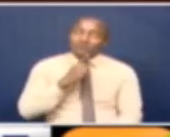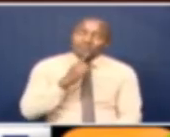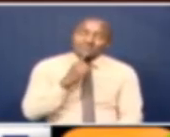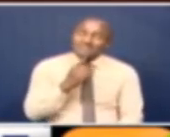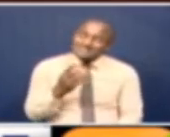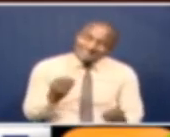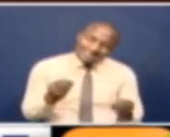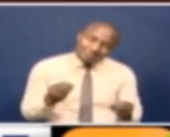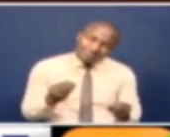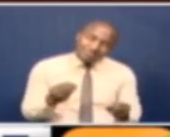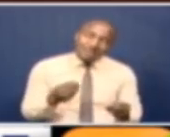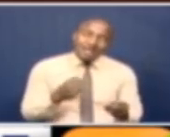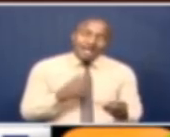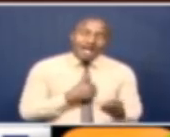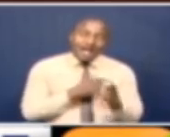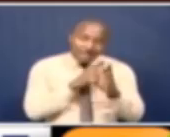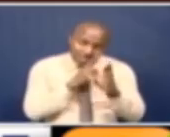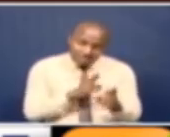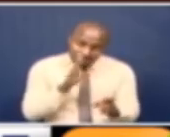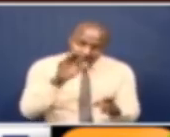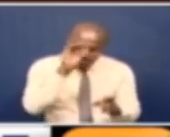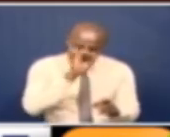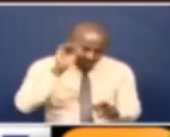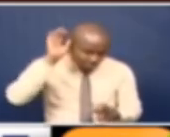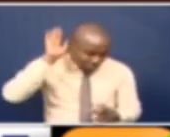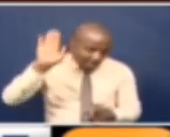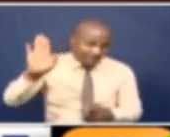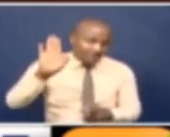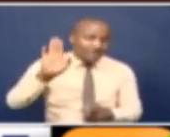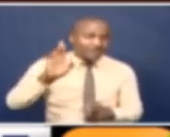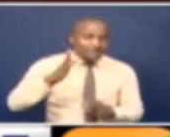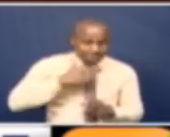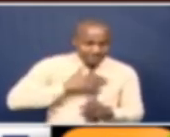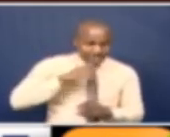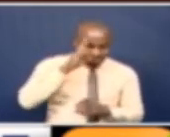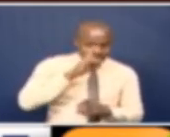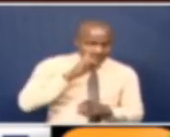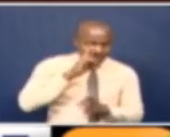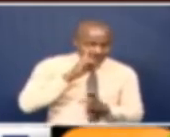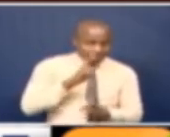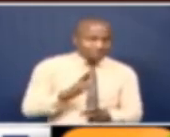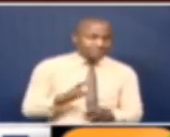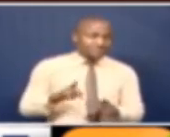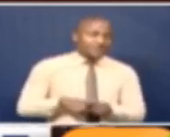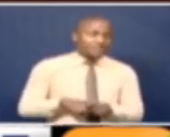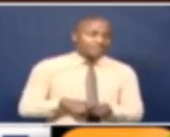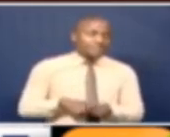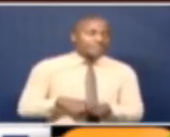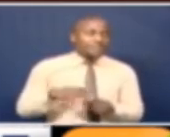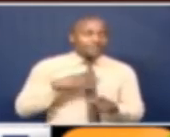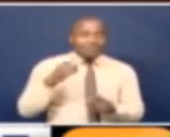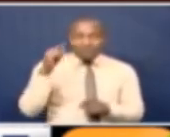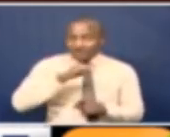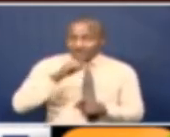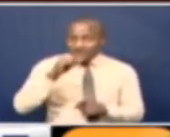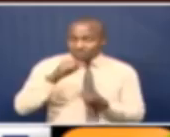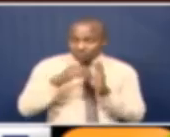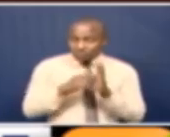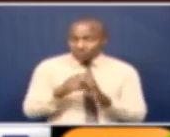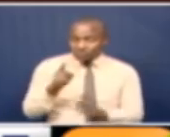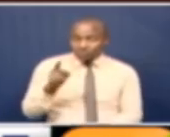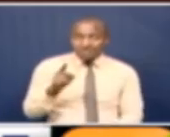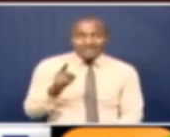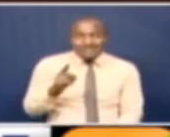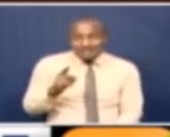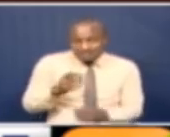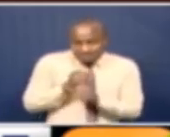simple. I respect his views. There is. Mm-hmm. He should respect my views. They're mine. Sure. There are people who come to these shows and they're bold enough to